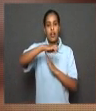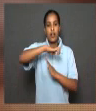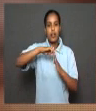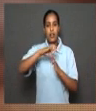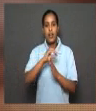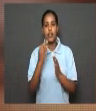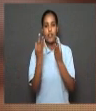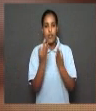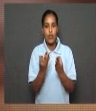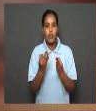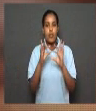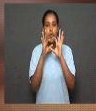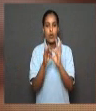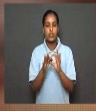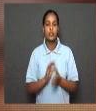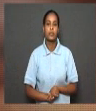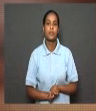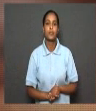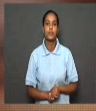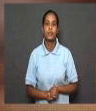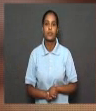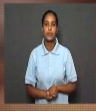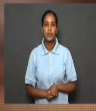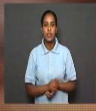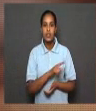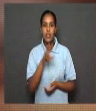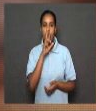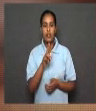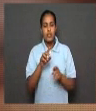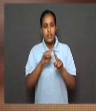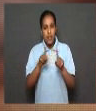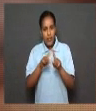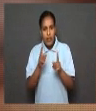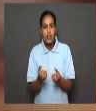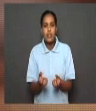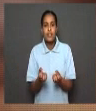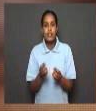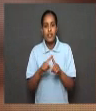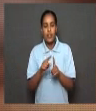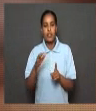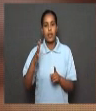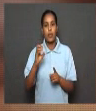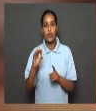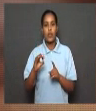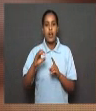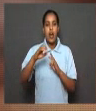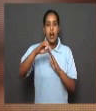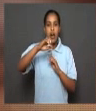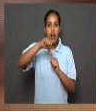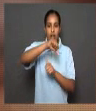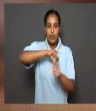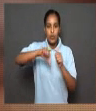and form bonds. There are several different types of atomic